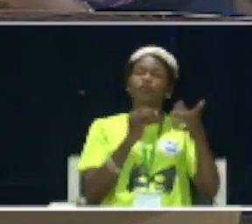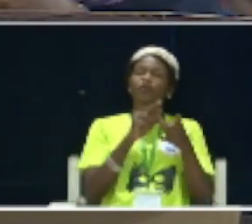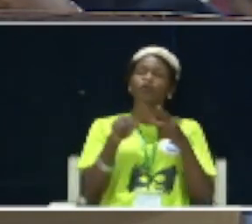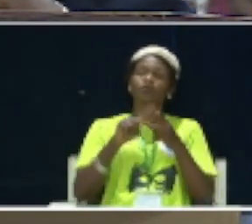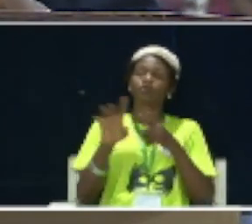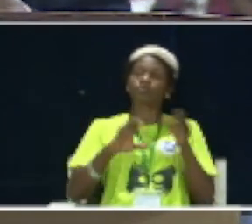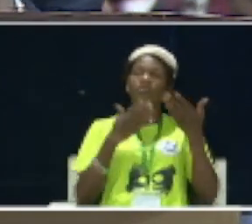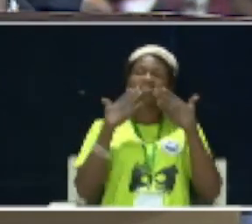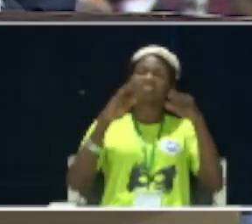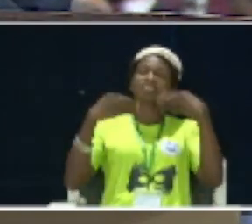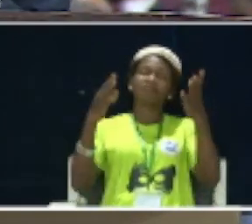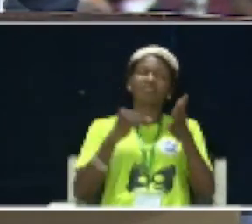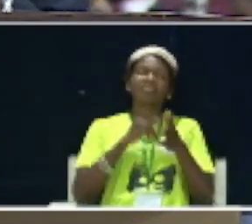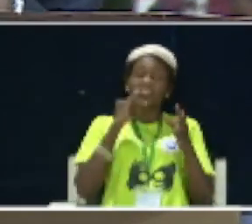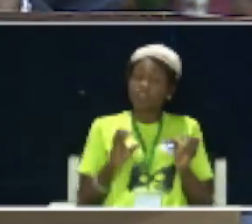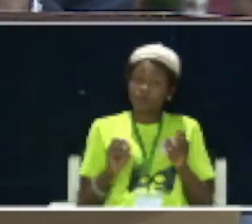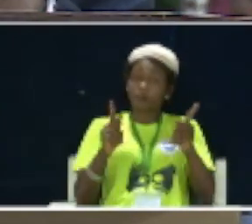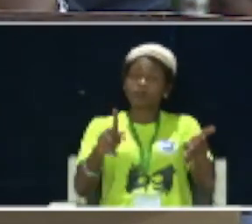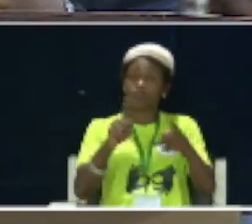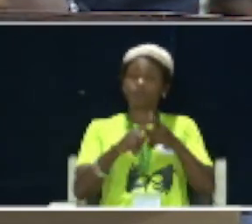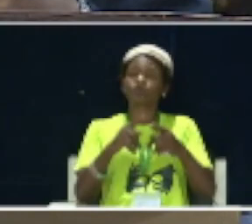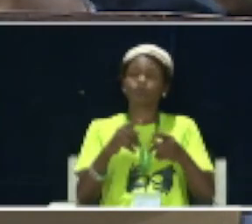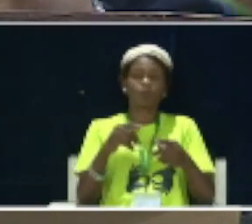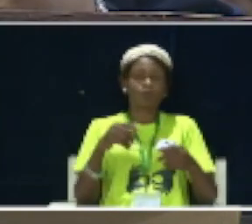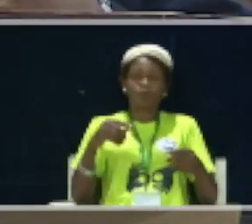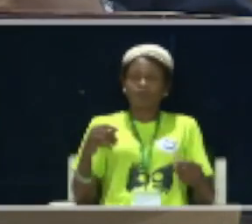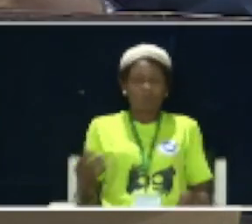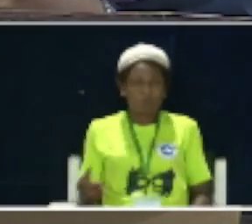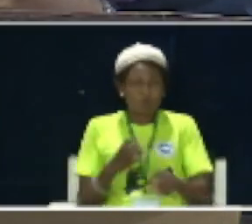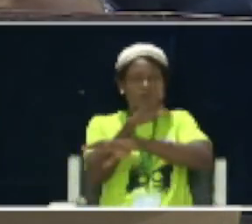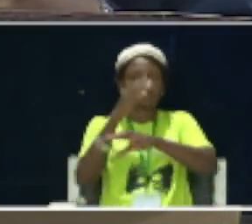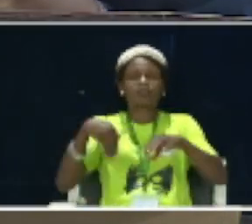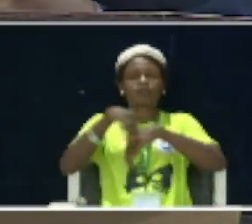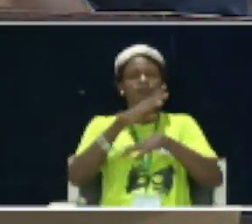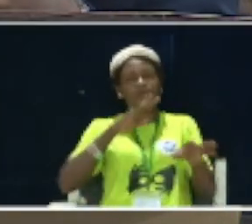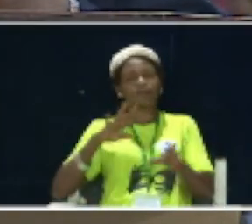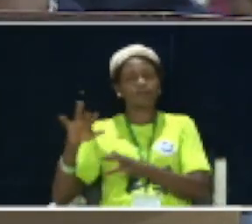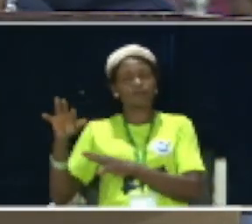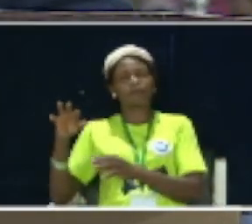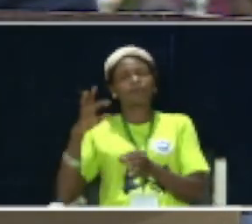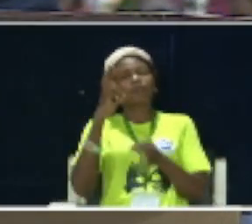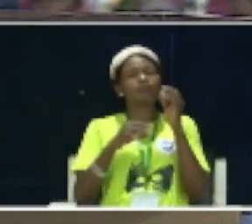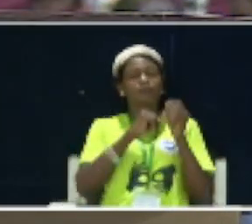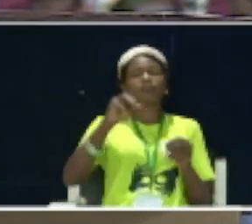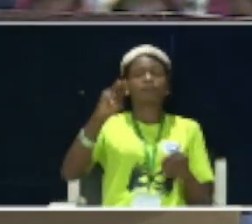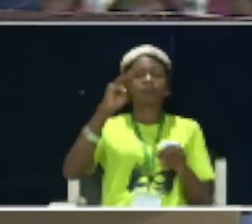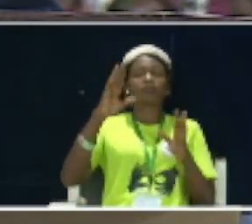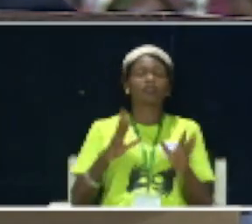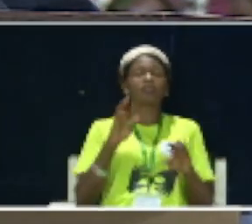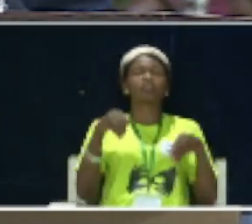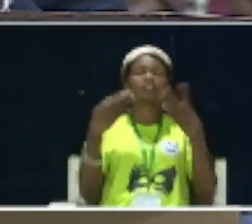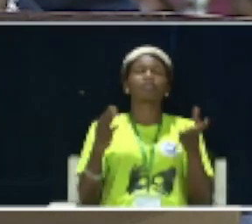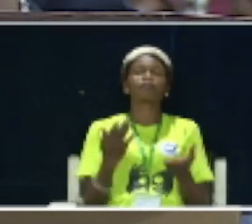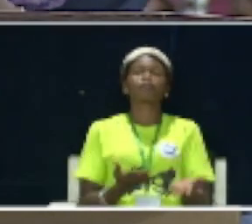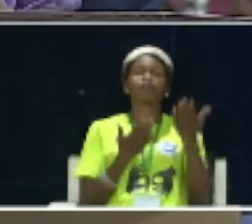Thanksgiving, it is opportunity to provoke an overflow. If a millionaire gives offering